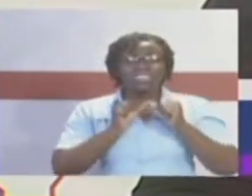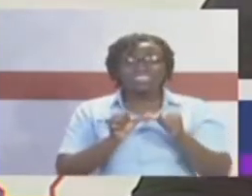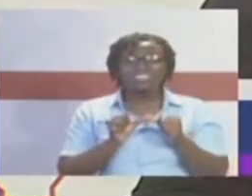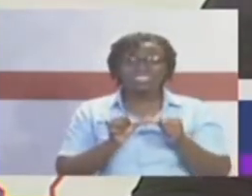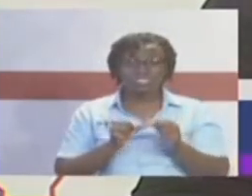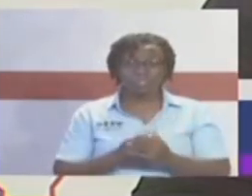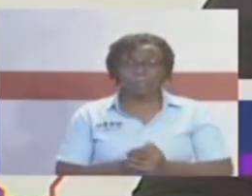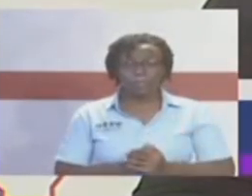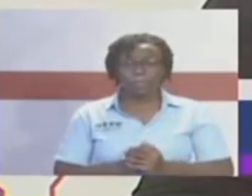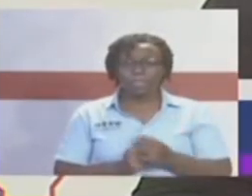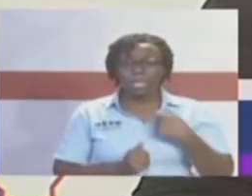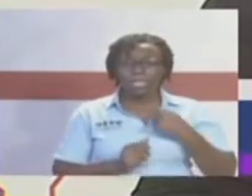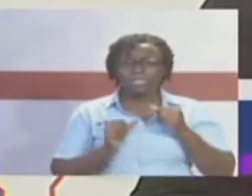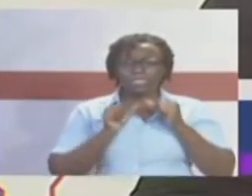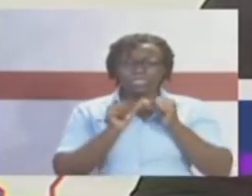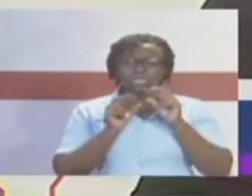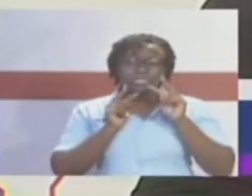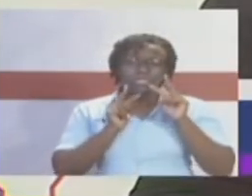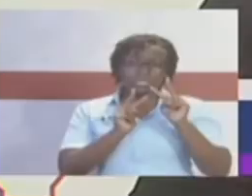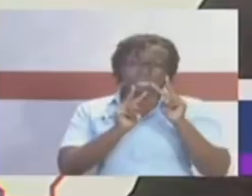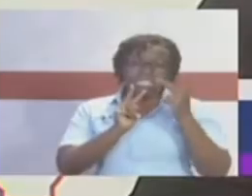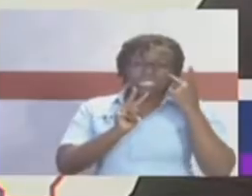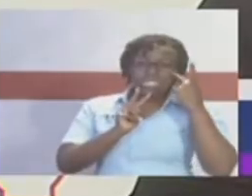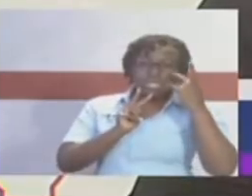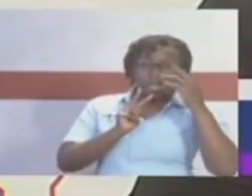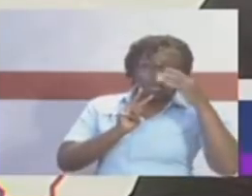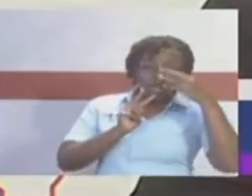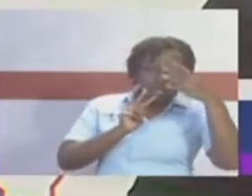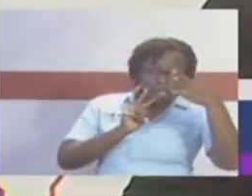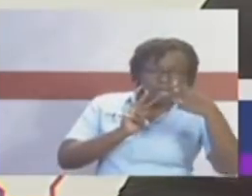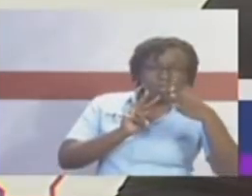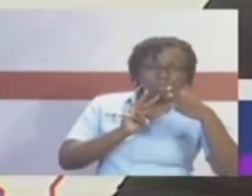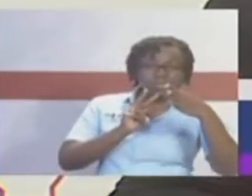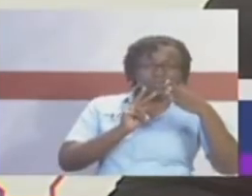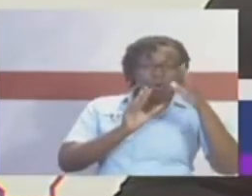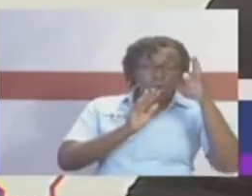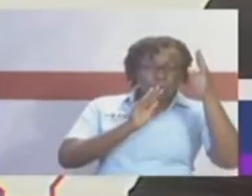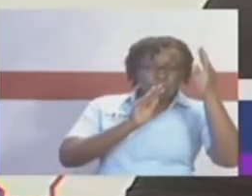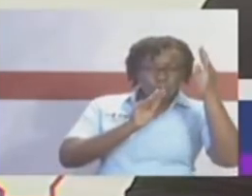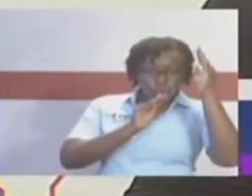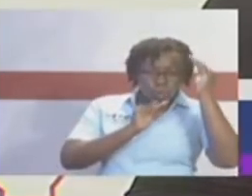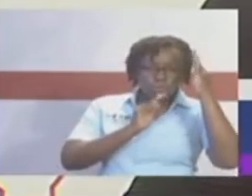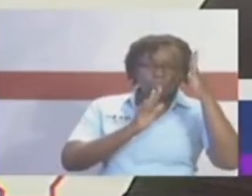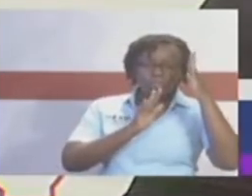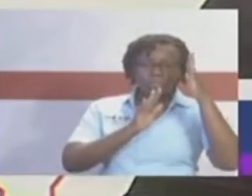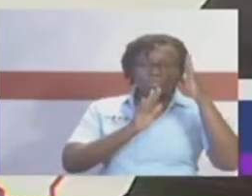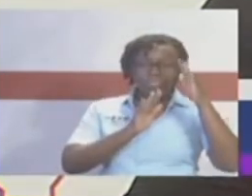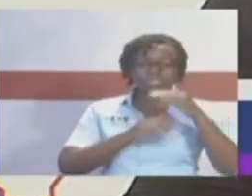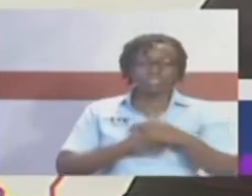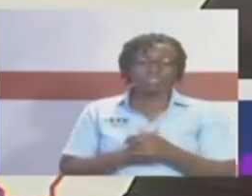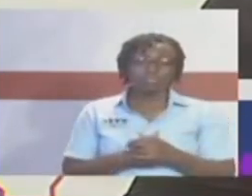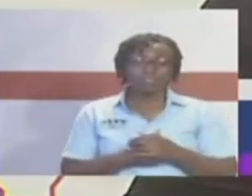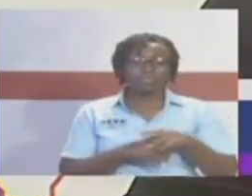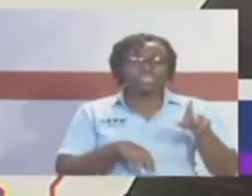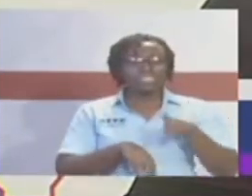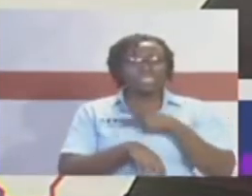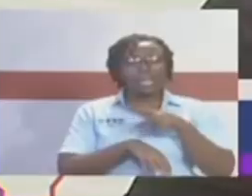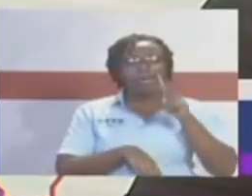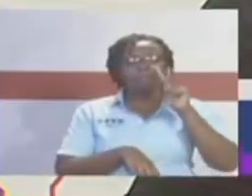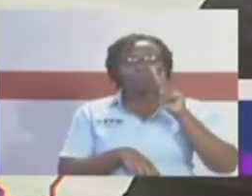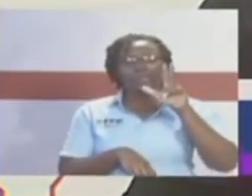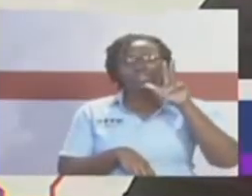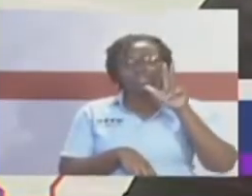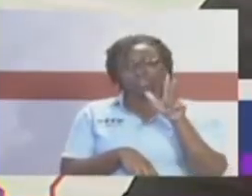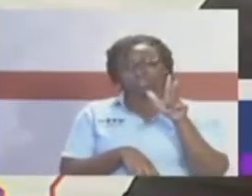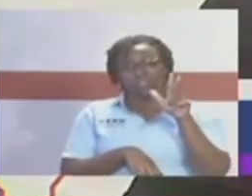see a glimmer of hope in the darkness due to the hope that God gives me. Psalm 23, a very popular